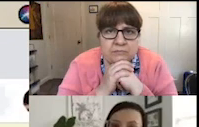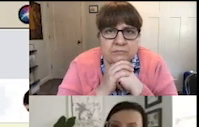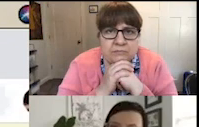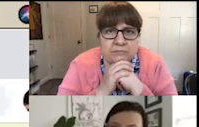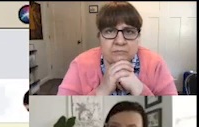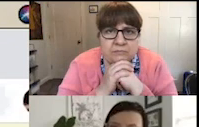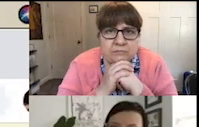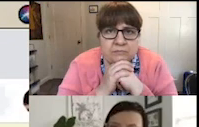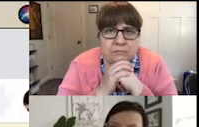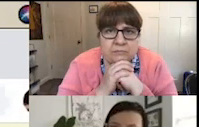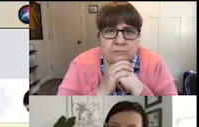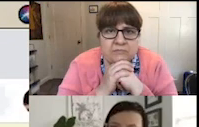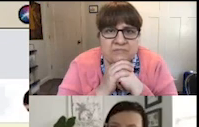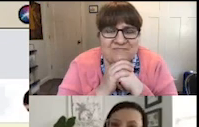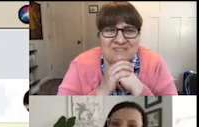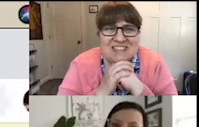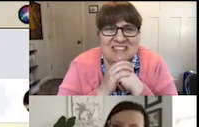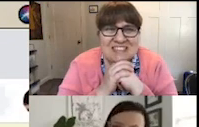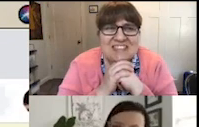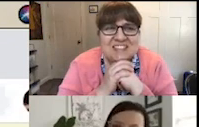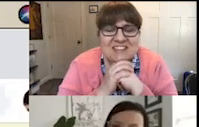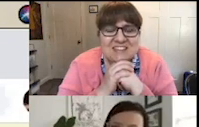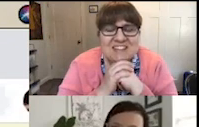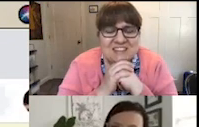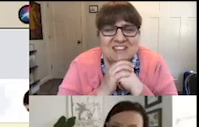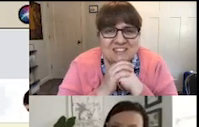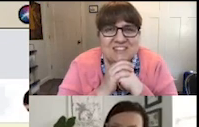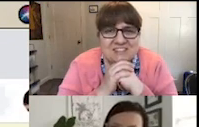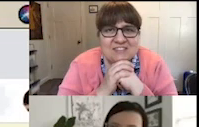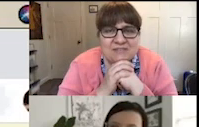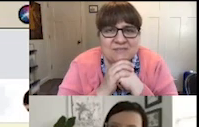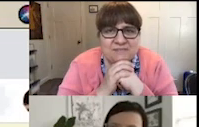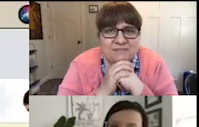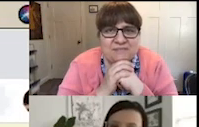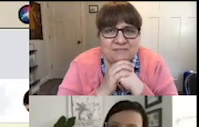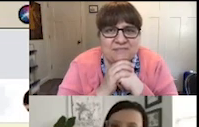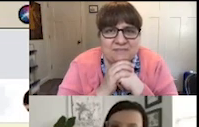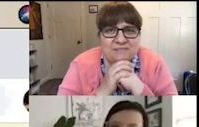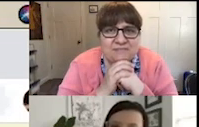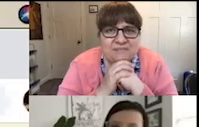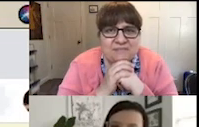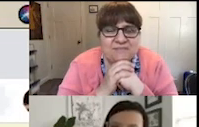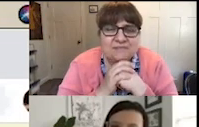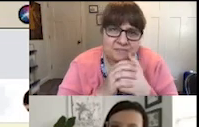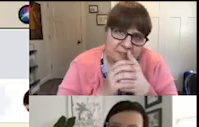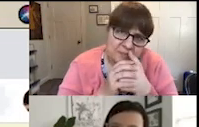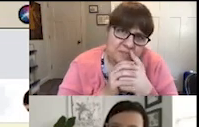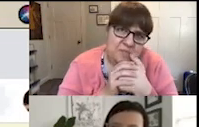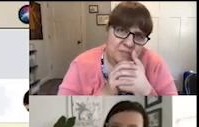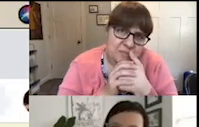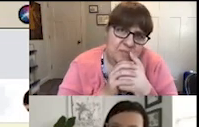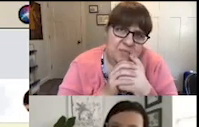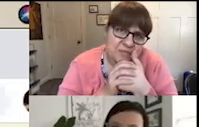have 576 tribal colleges. So each of those sovereign nations does have their own college. And of those 35 colleges, you cannot get a degree